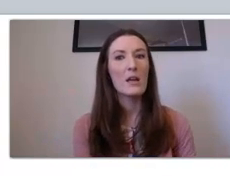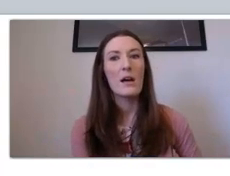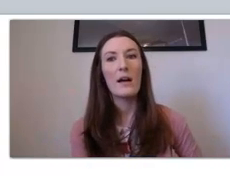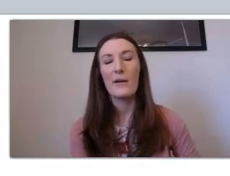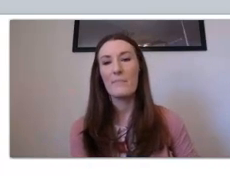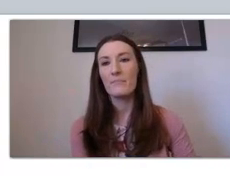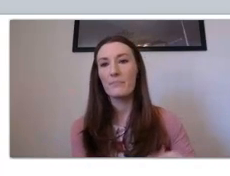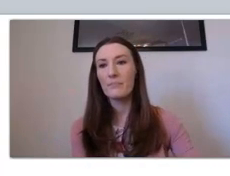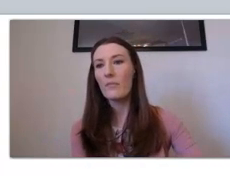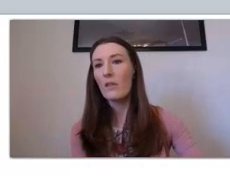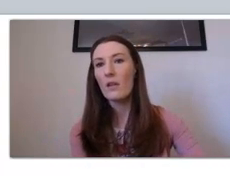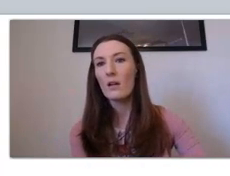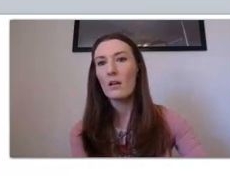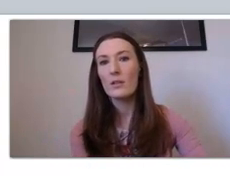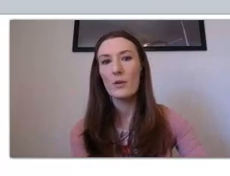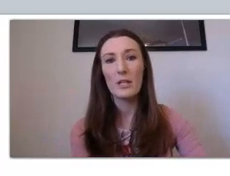Okay?